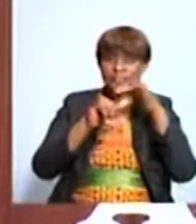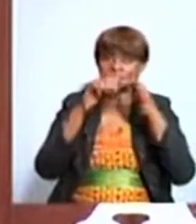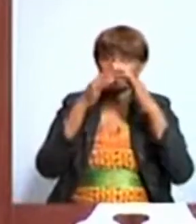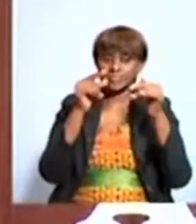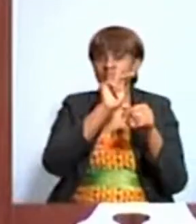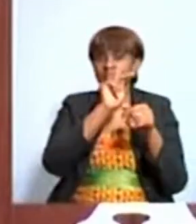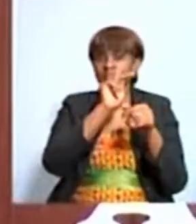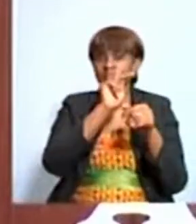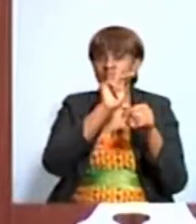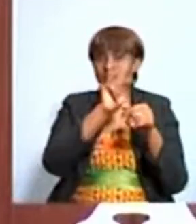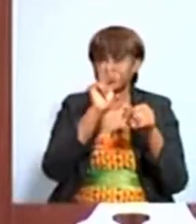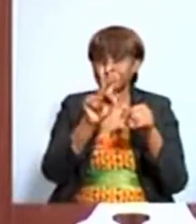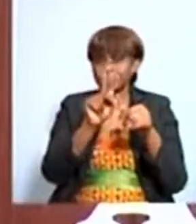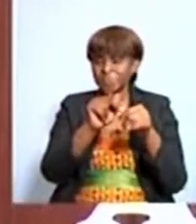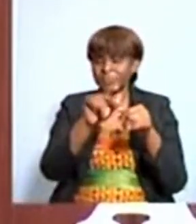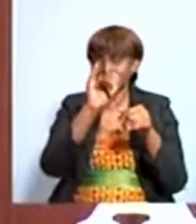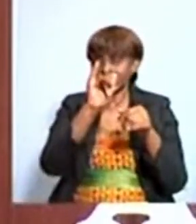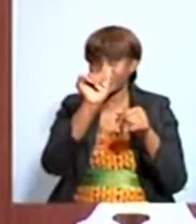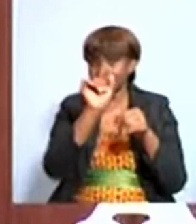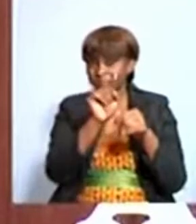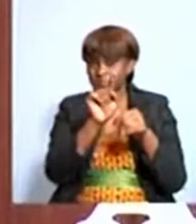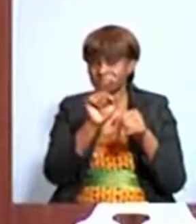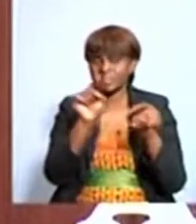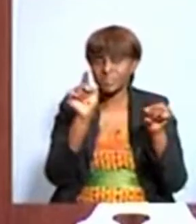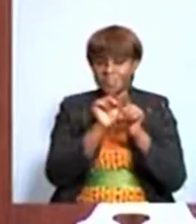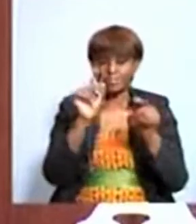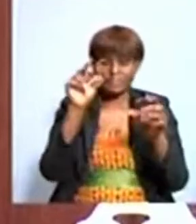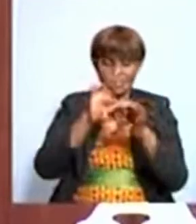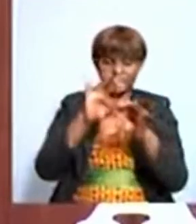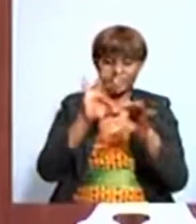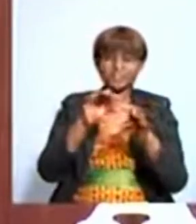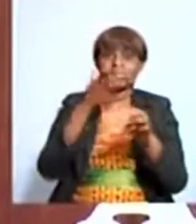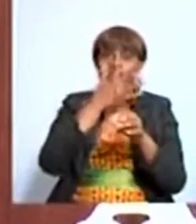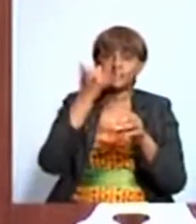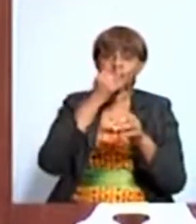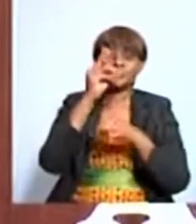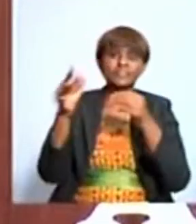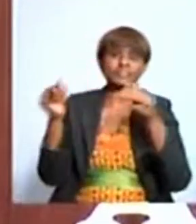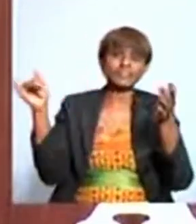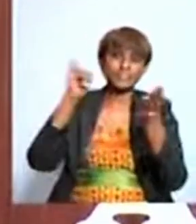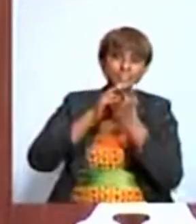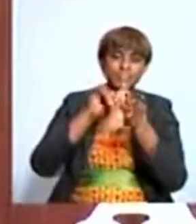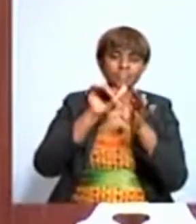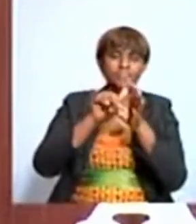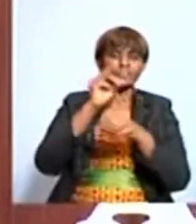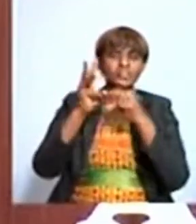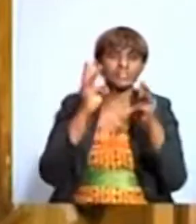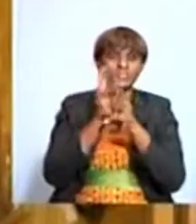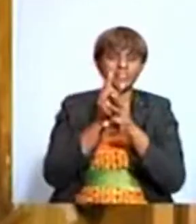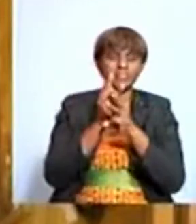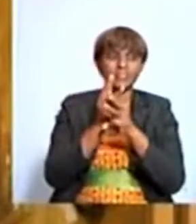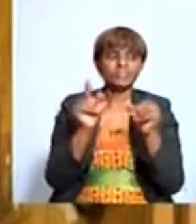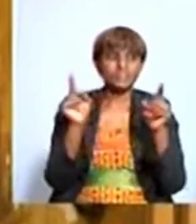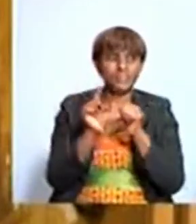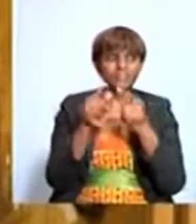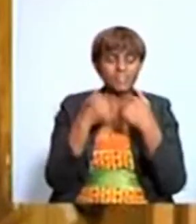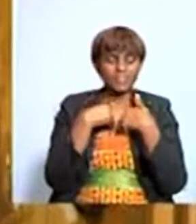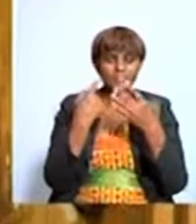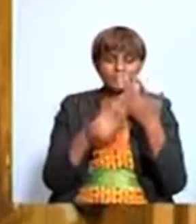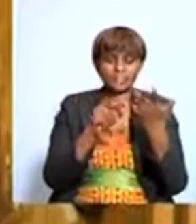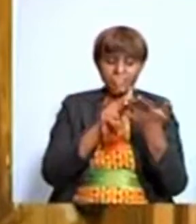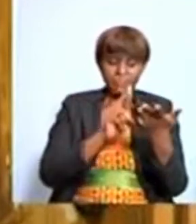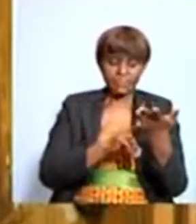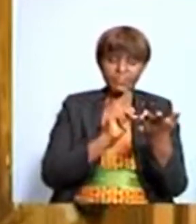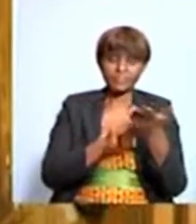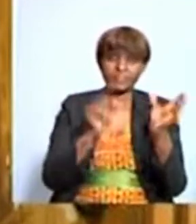that Kenneth Kaunda International Airport was voted the best airport in Africa. So when the House was considering the report of